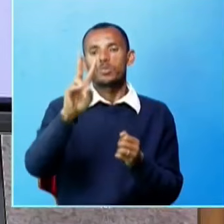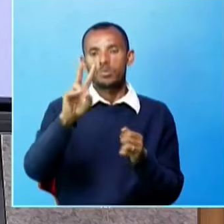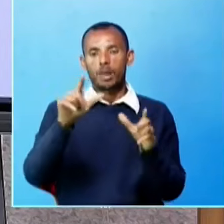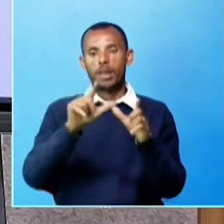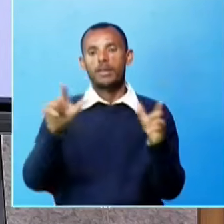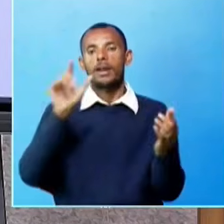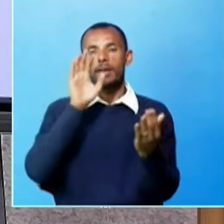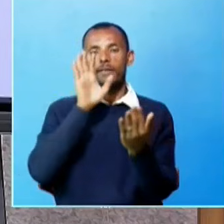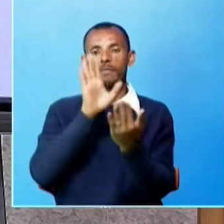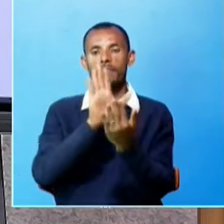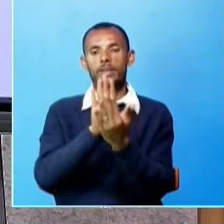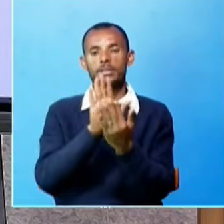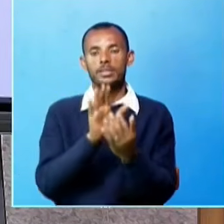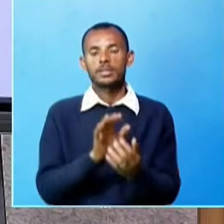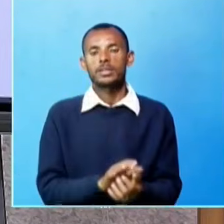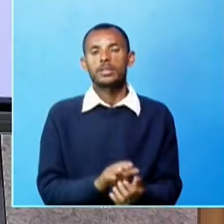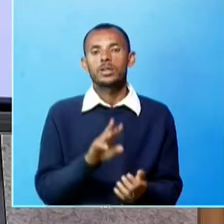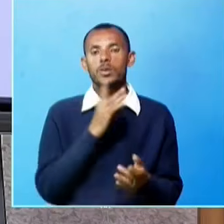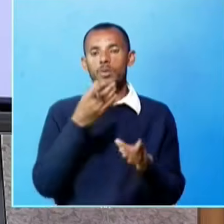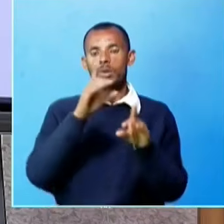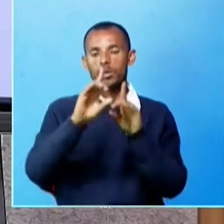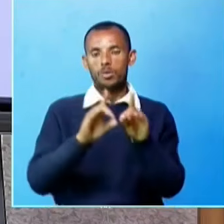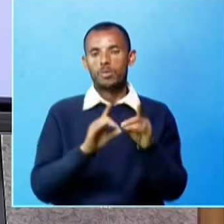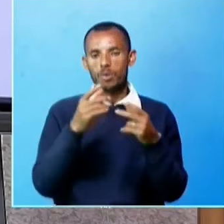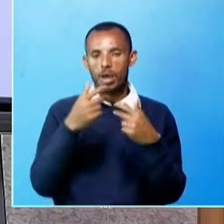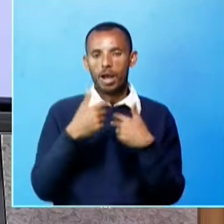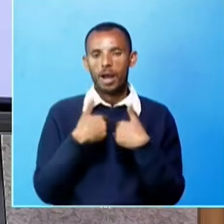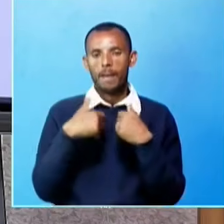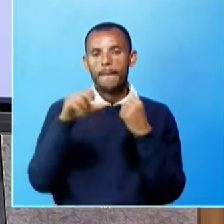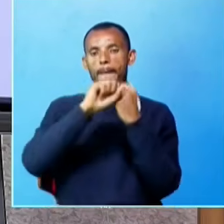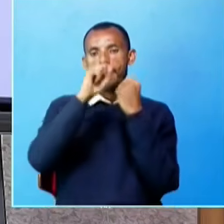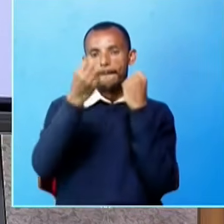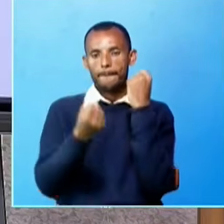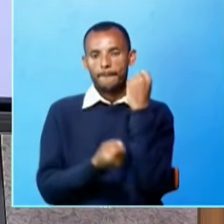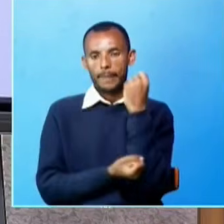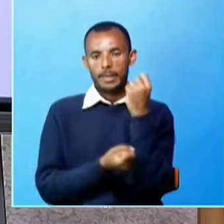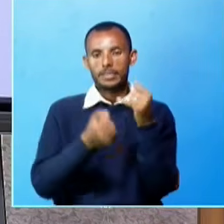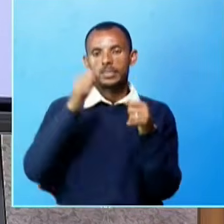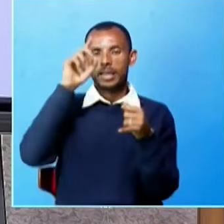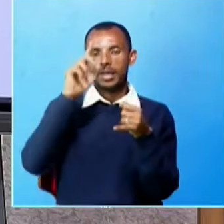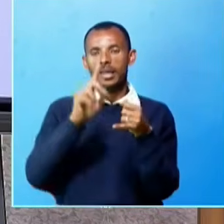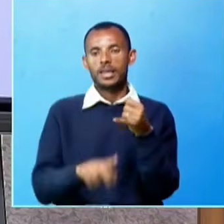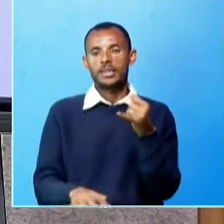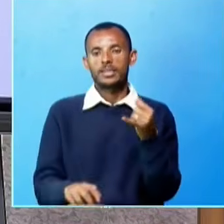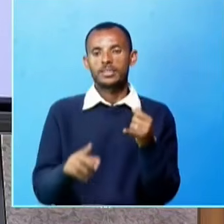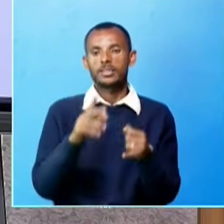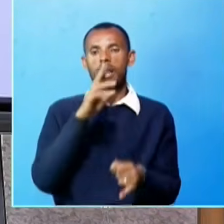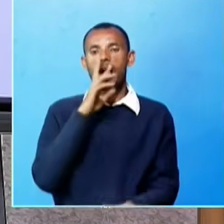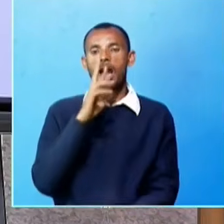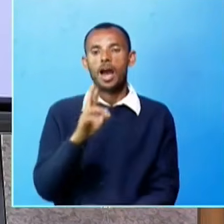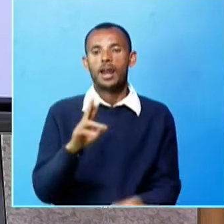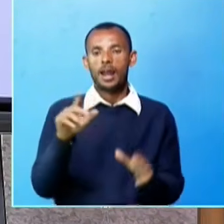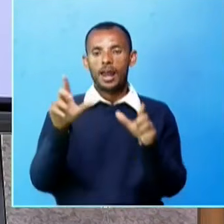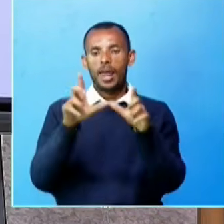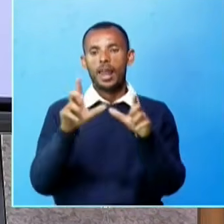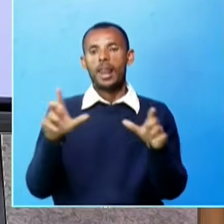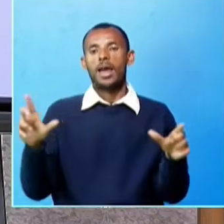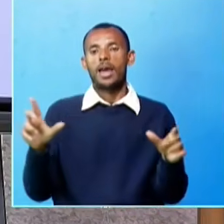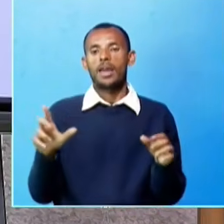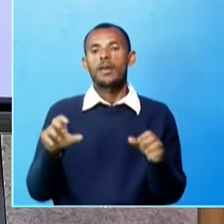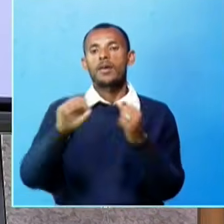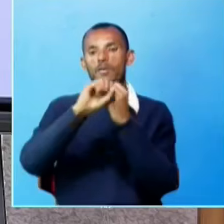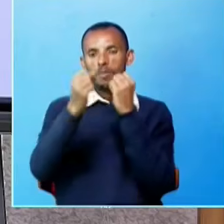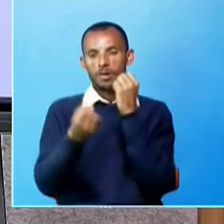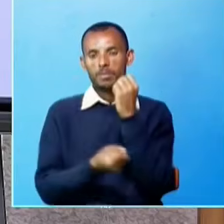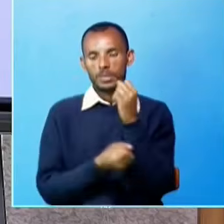faces. Okay, we do have also base edges. Base edges are a line segment formed by